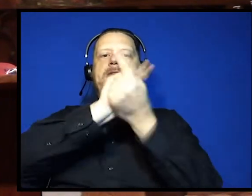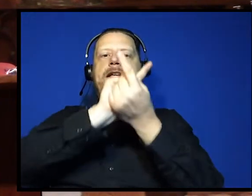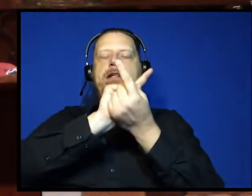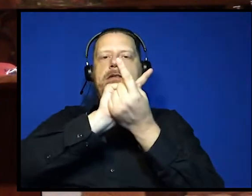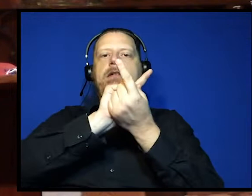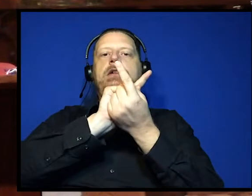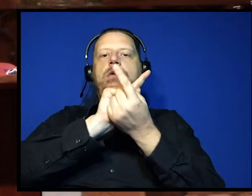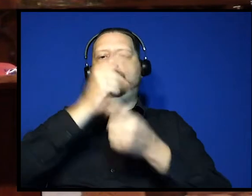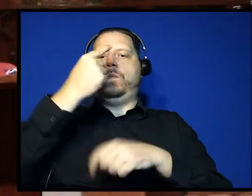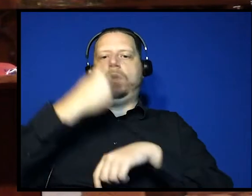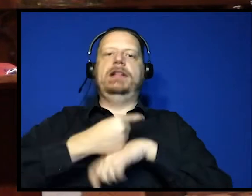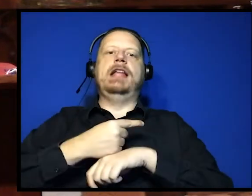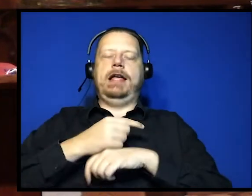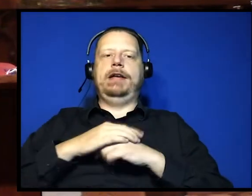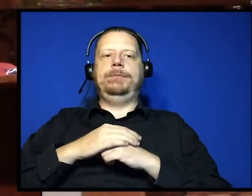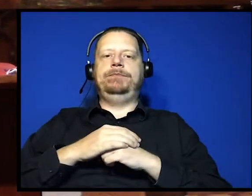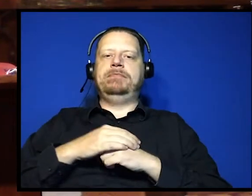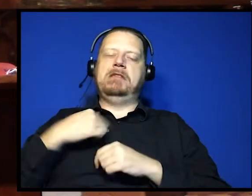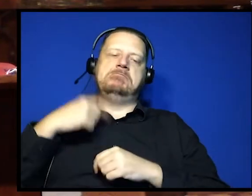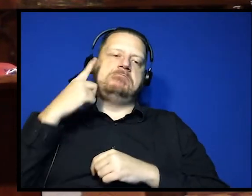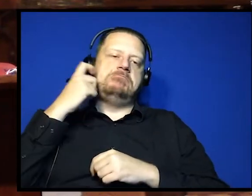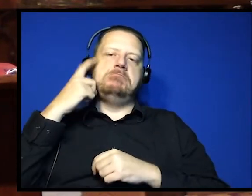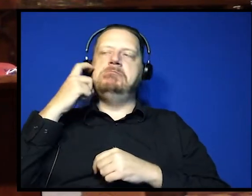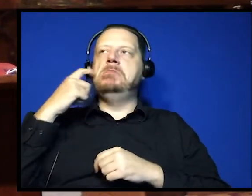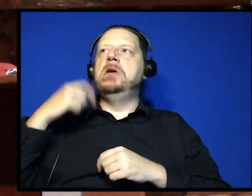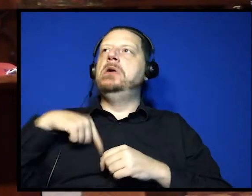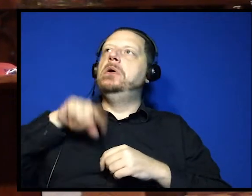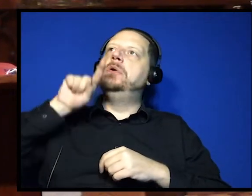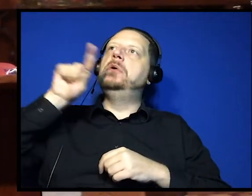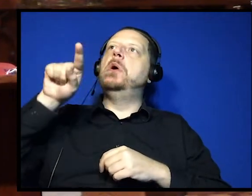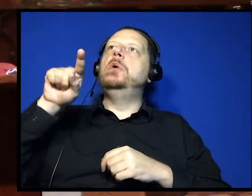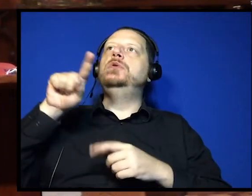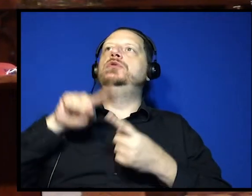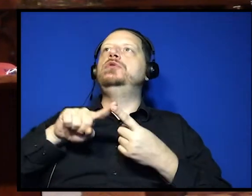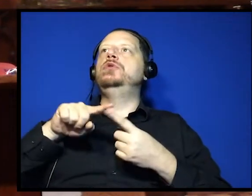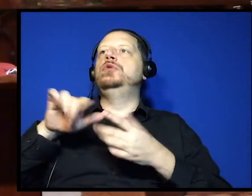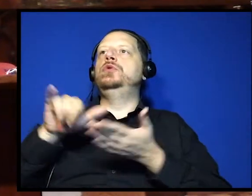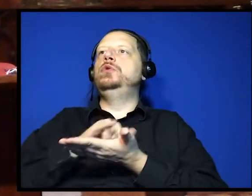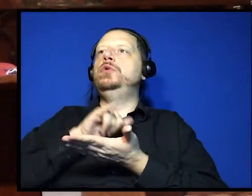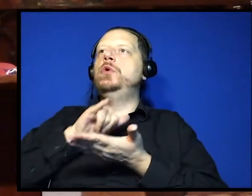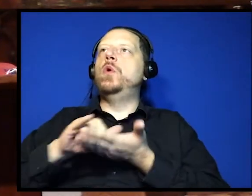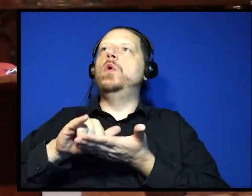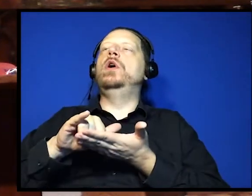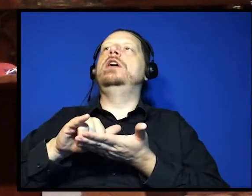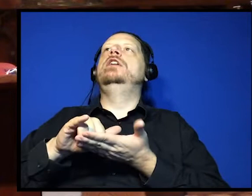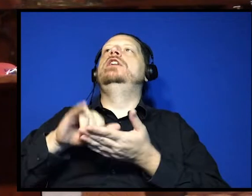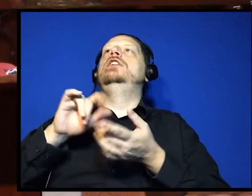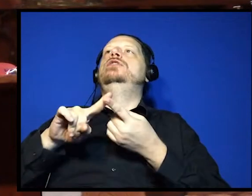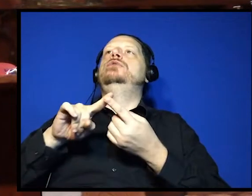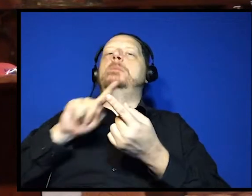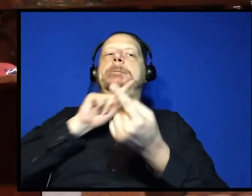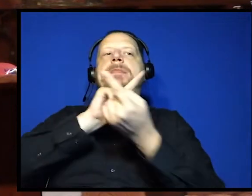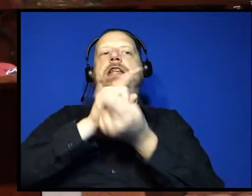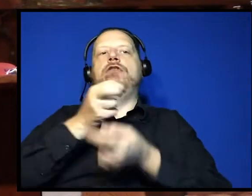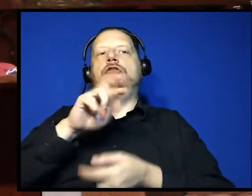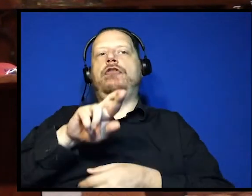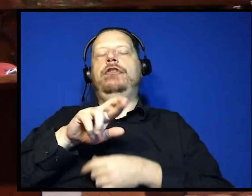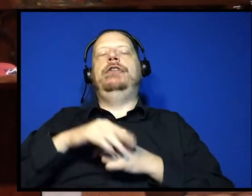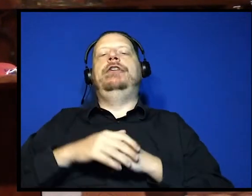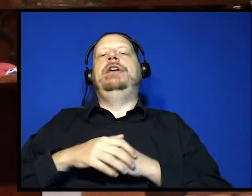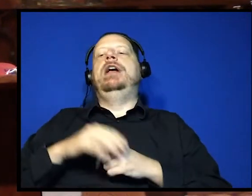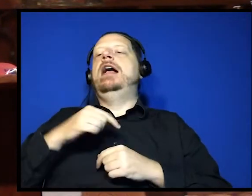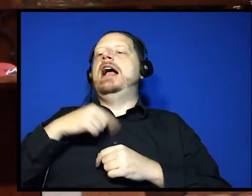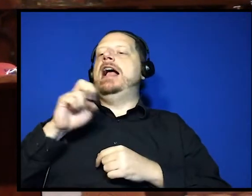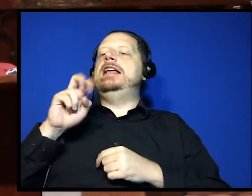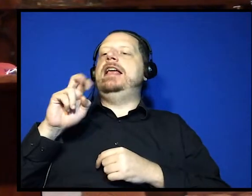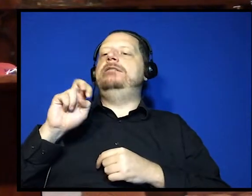face one day. And I had speculated about taking a trip up to New York to meet her.